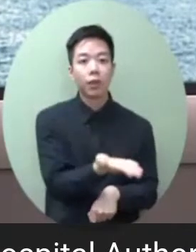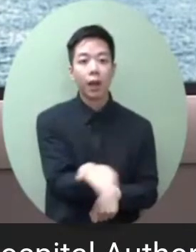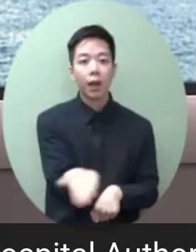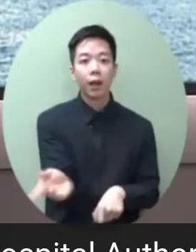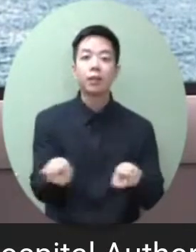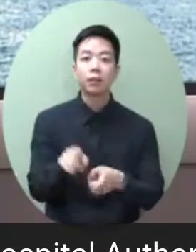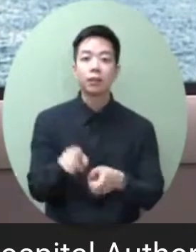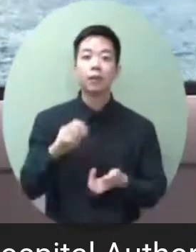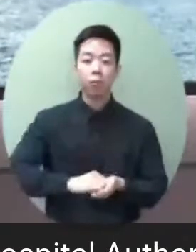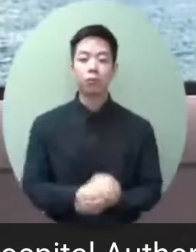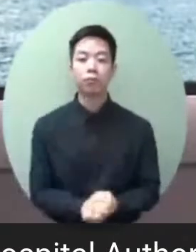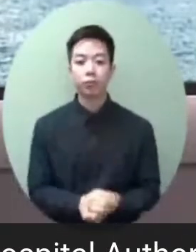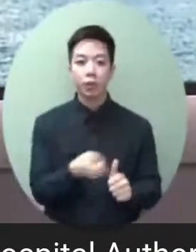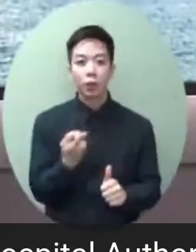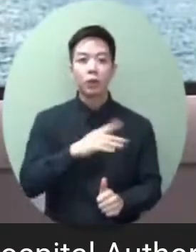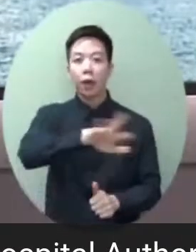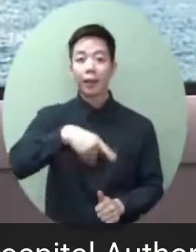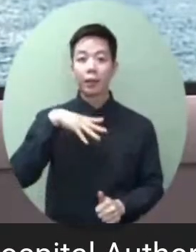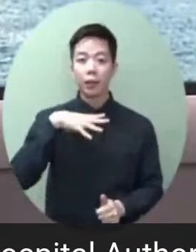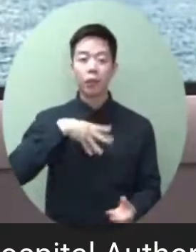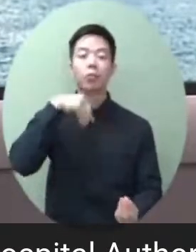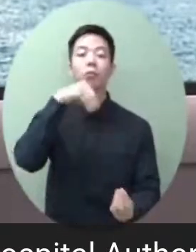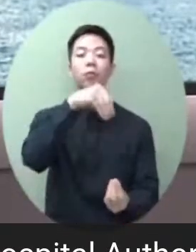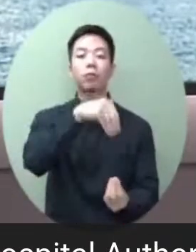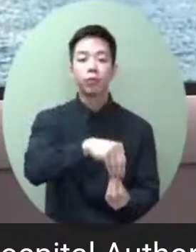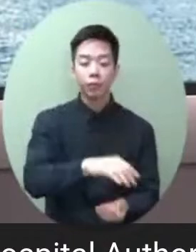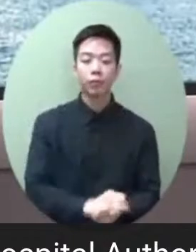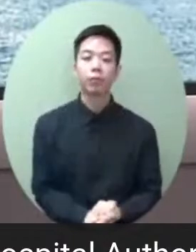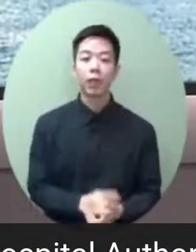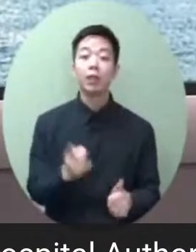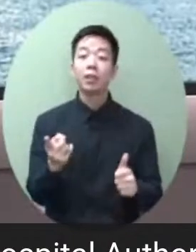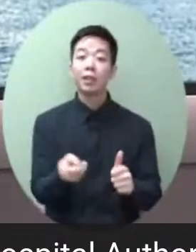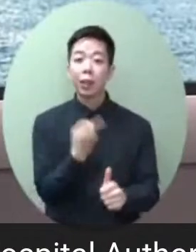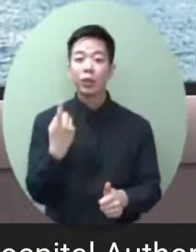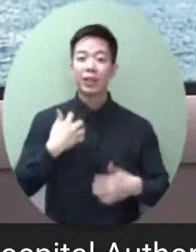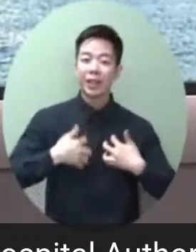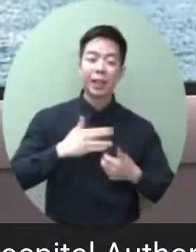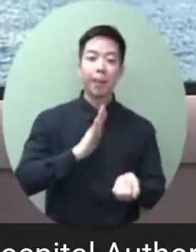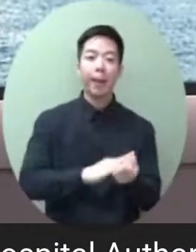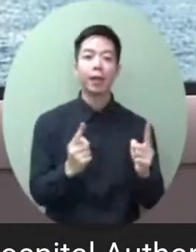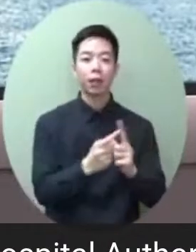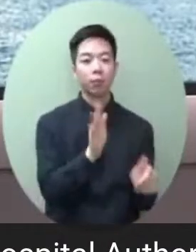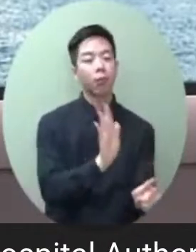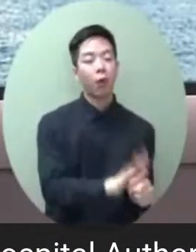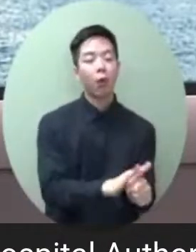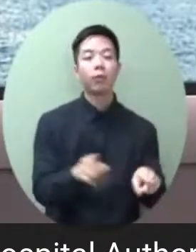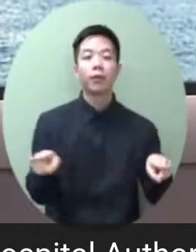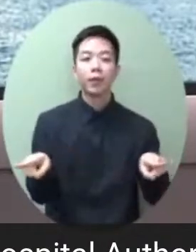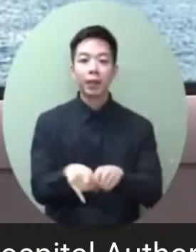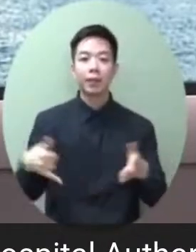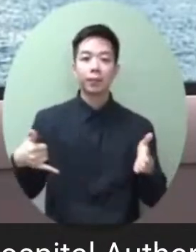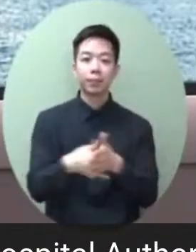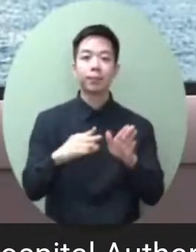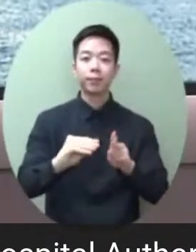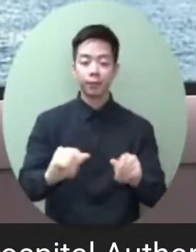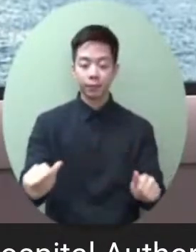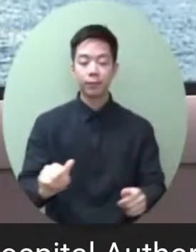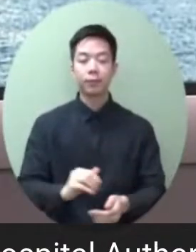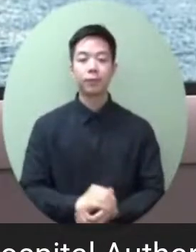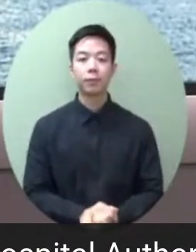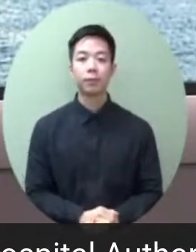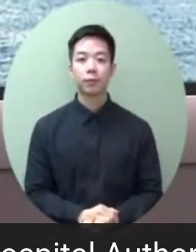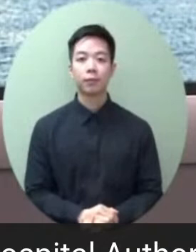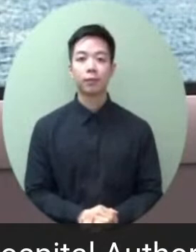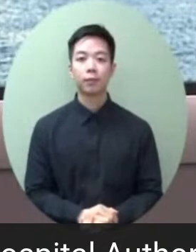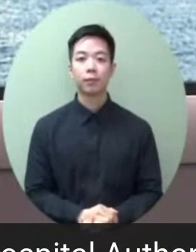please all work together to think of the greater good and reserve the most immense resources to